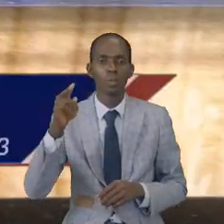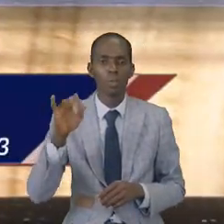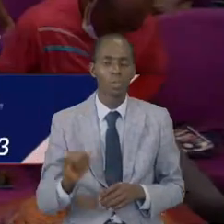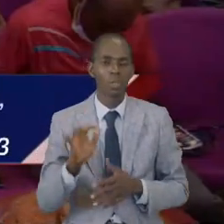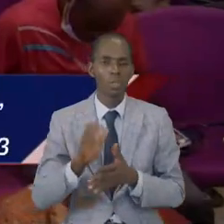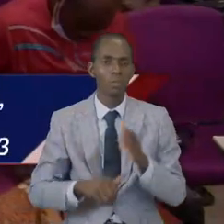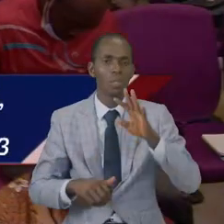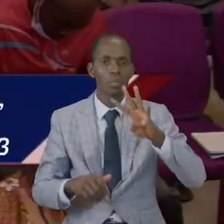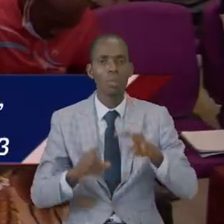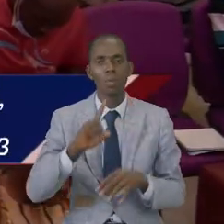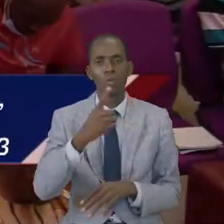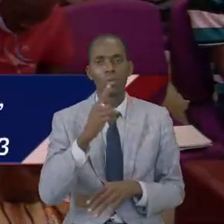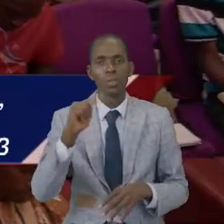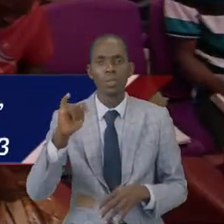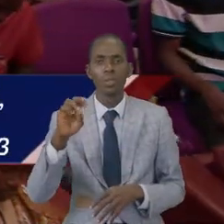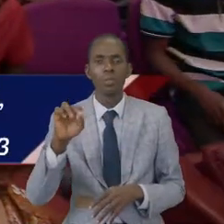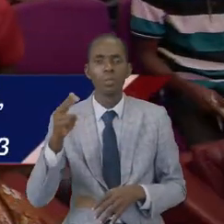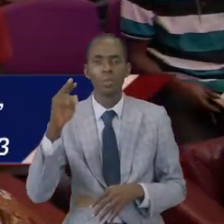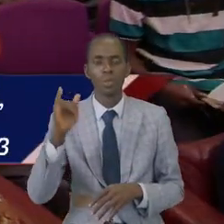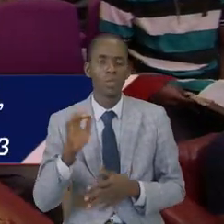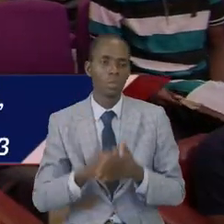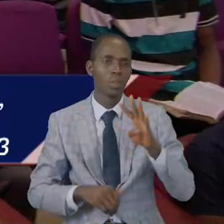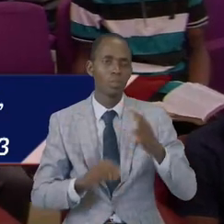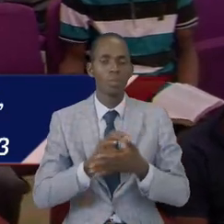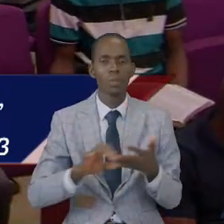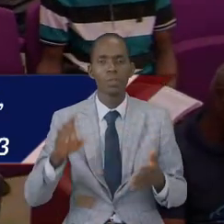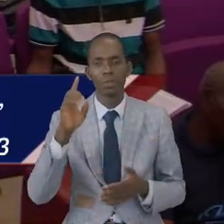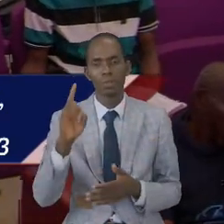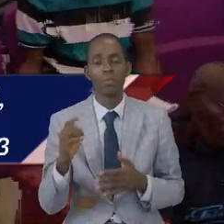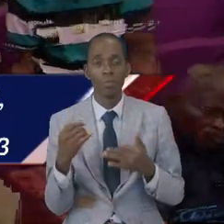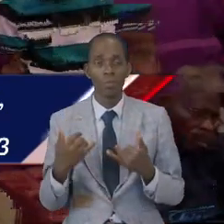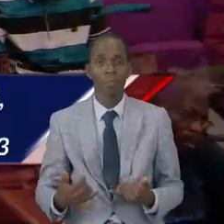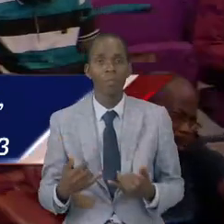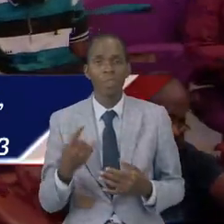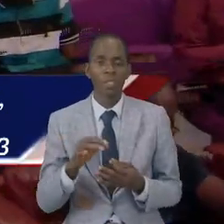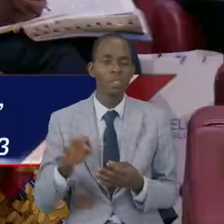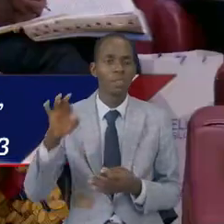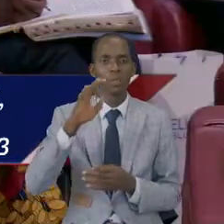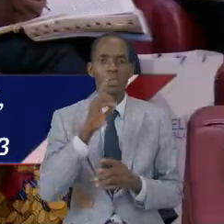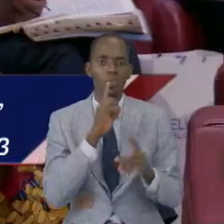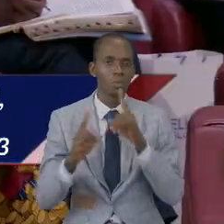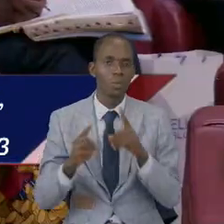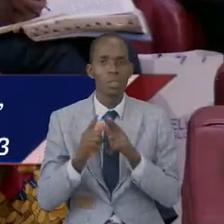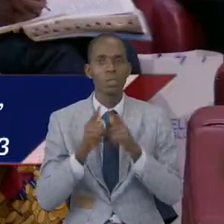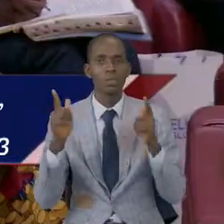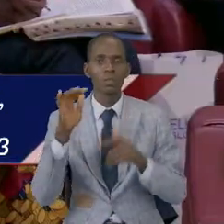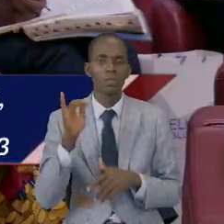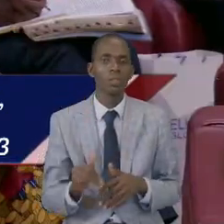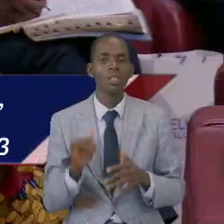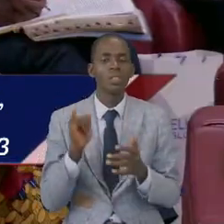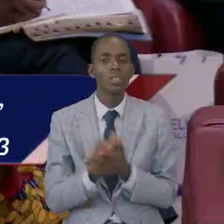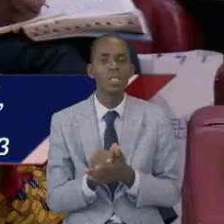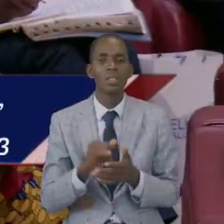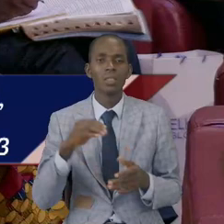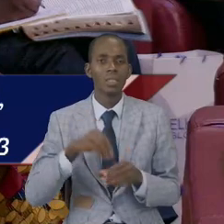4, reading from verse 1. First Timothy chapter 4, verse 1. Now, the Spirit speaketh expressly that